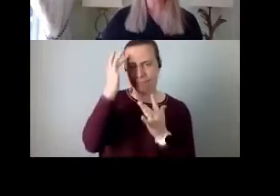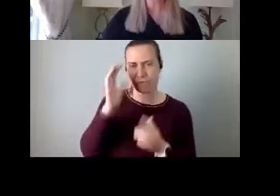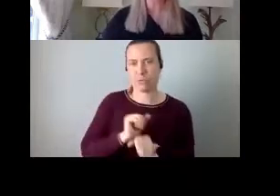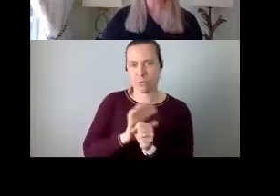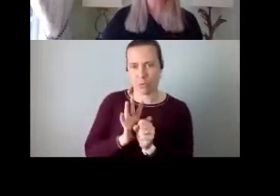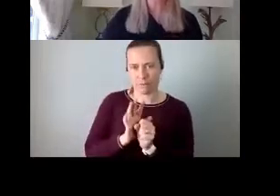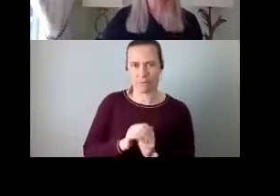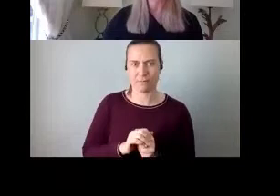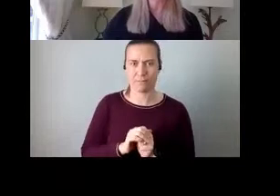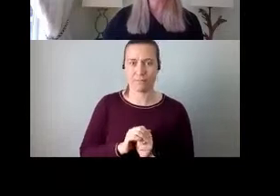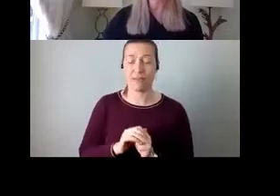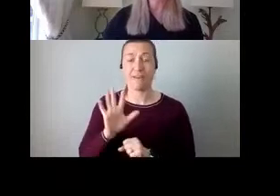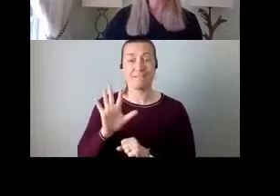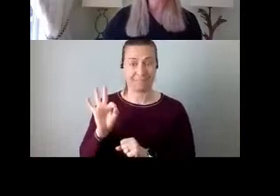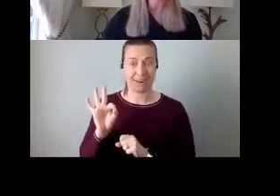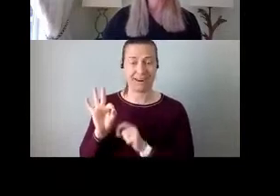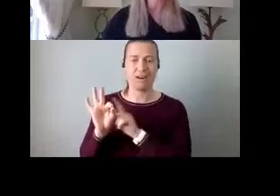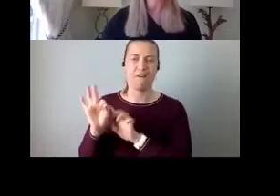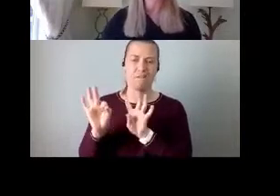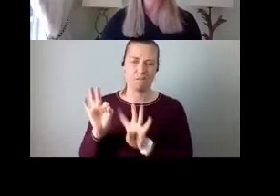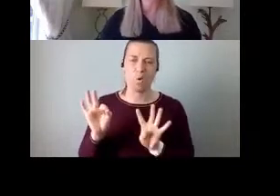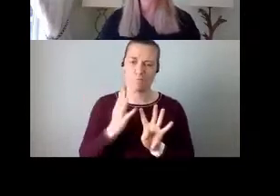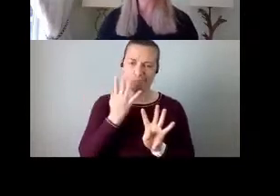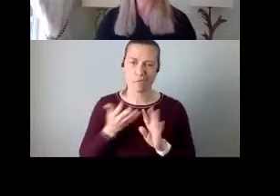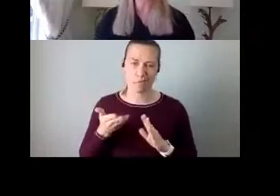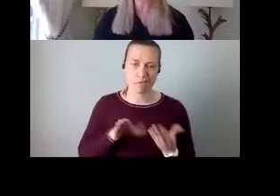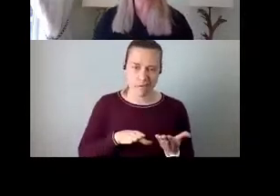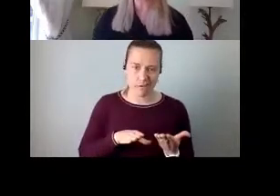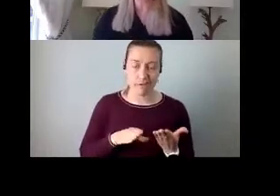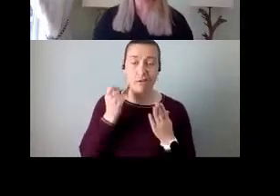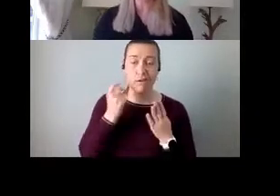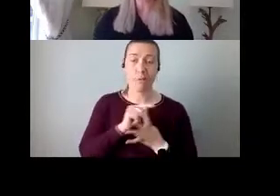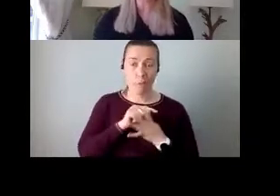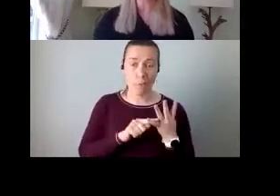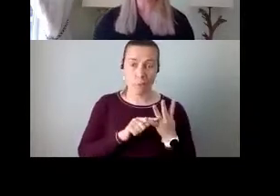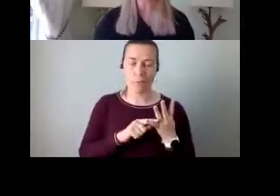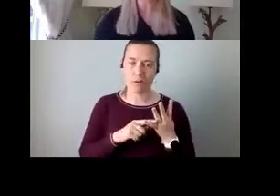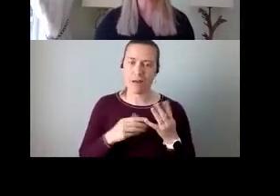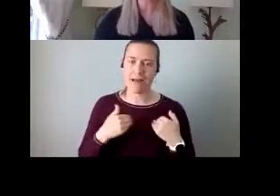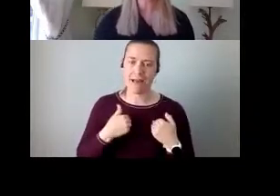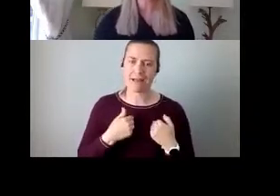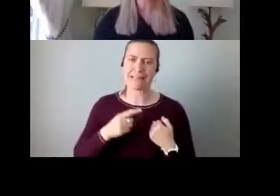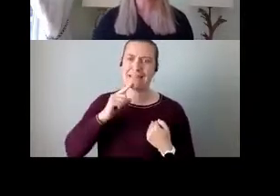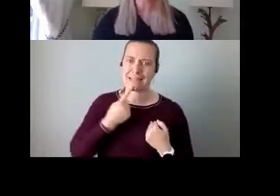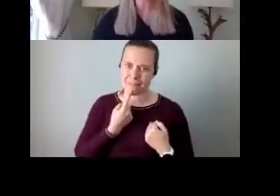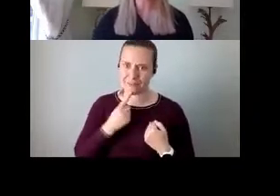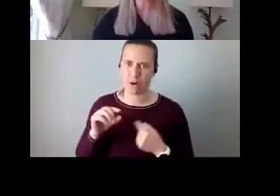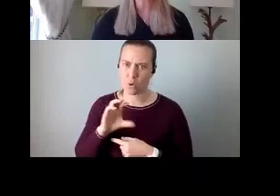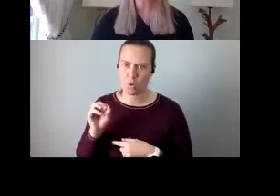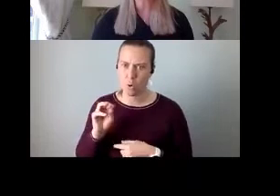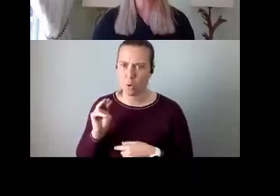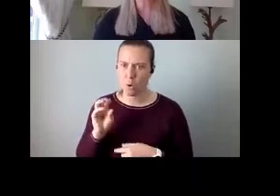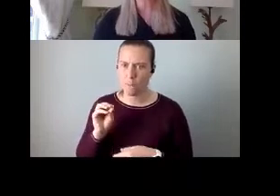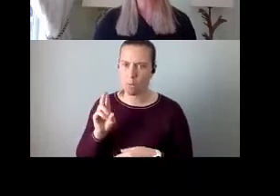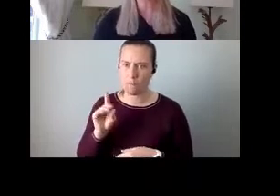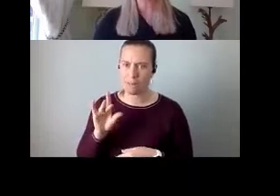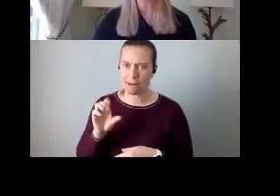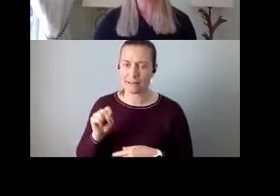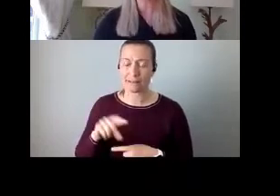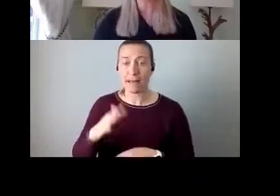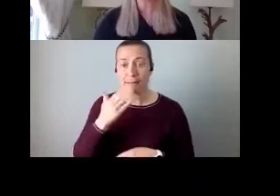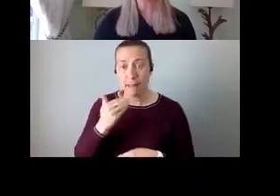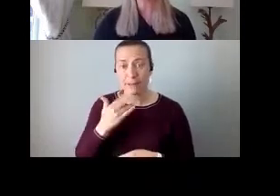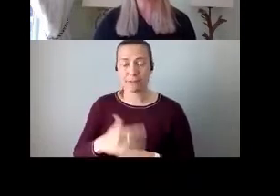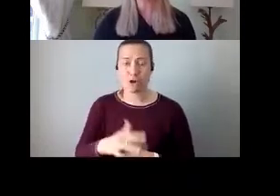went on and died, and primarily they were individuals with significant comorbidities, cardiac disease, diabetes,